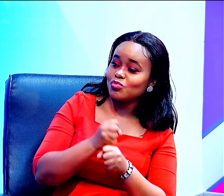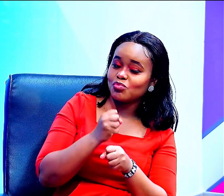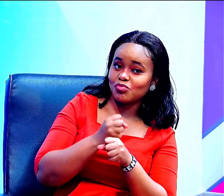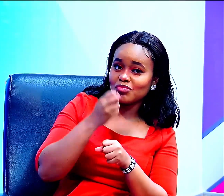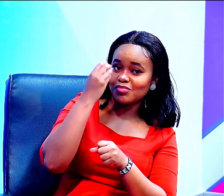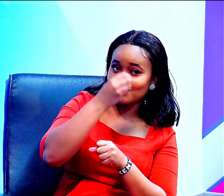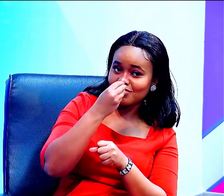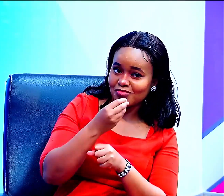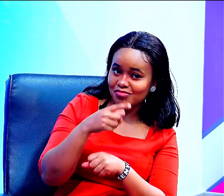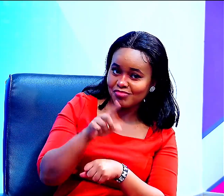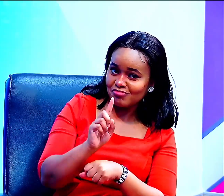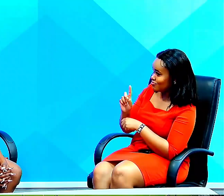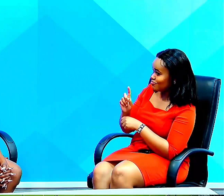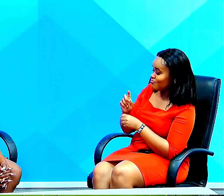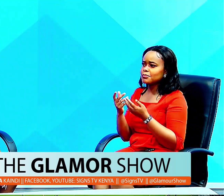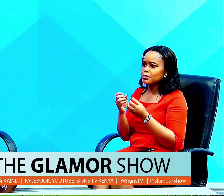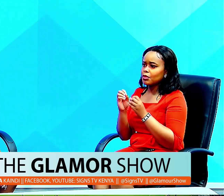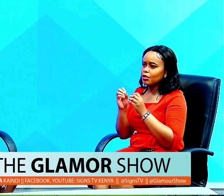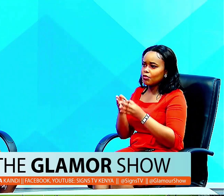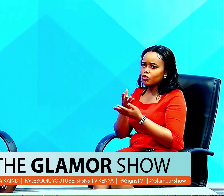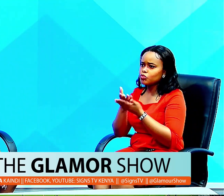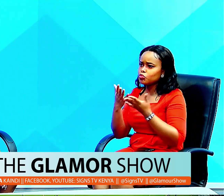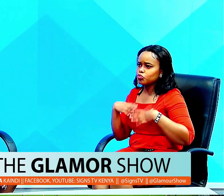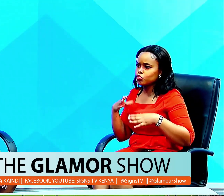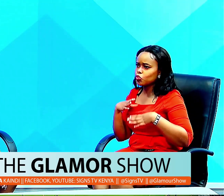So you do makeup.